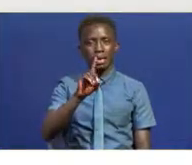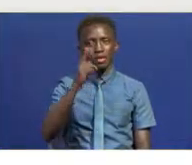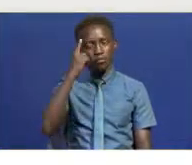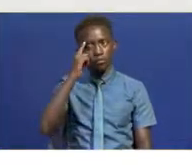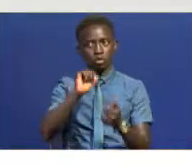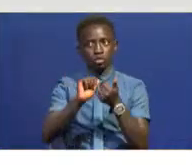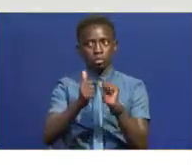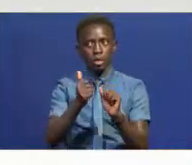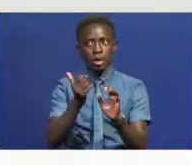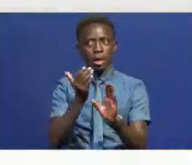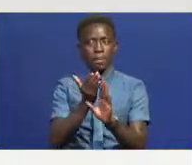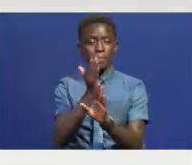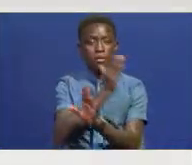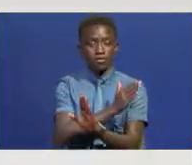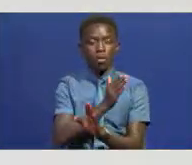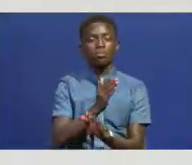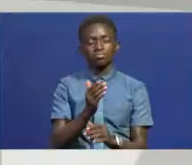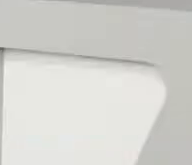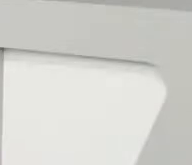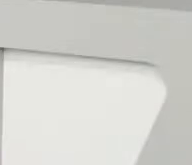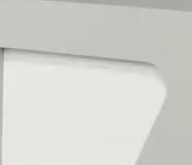then, another commercial short break.